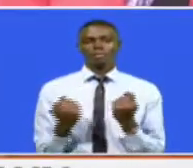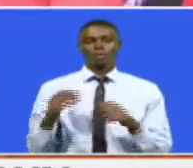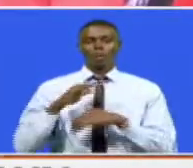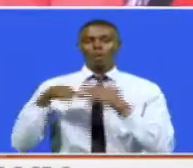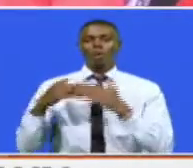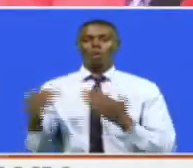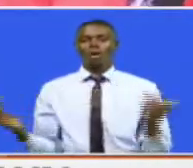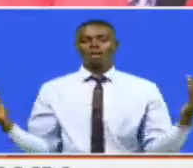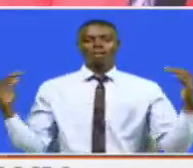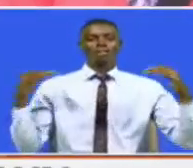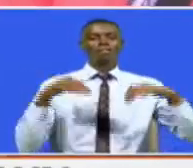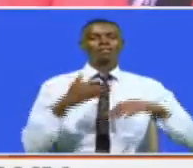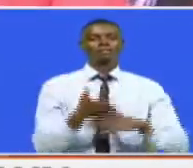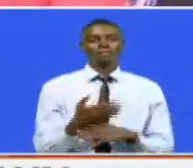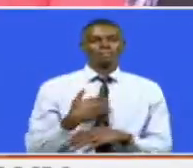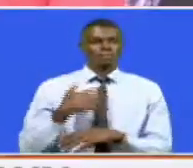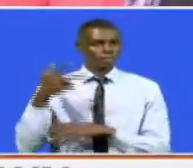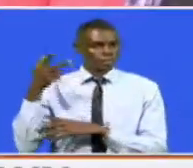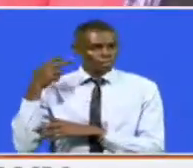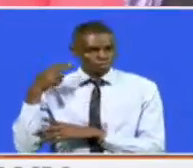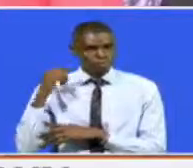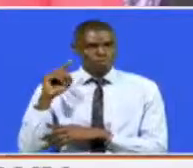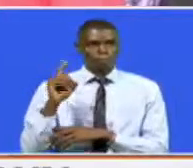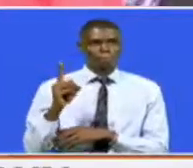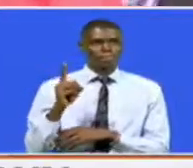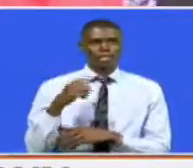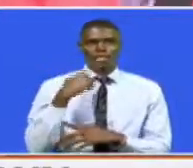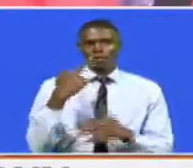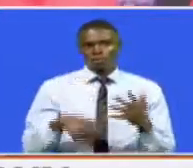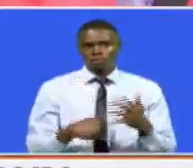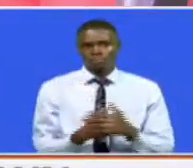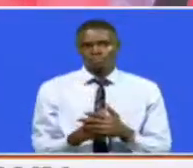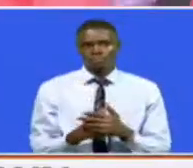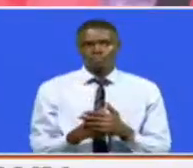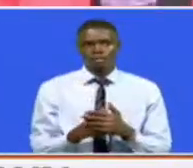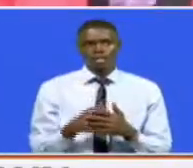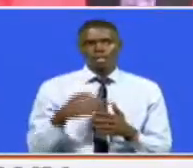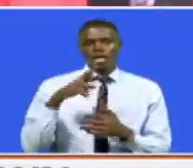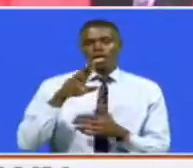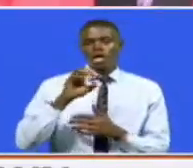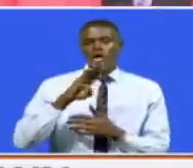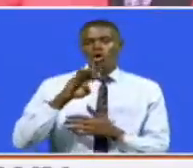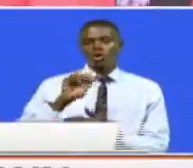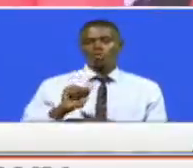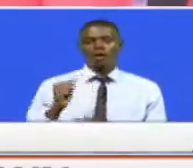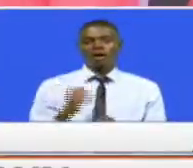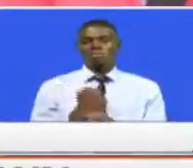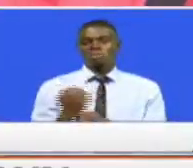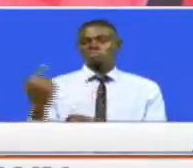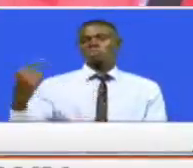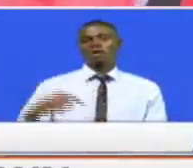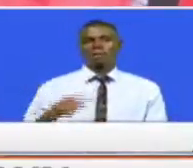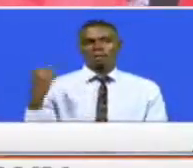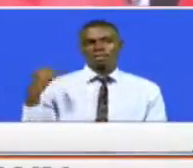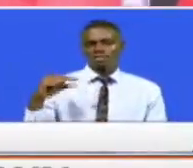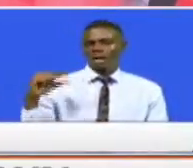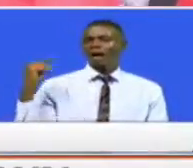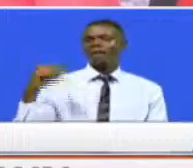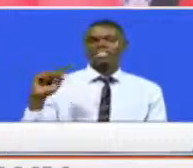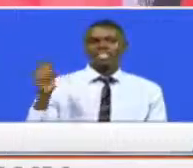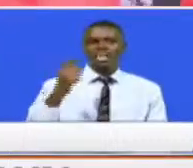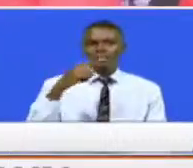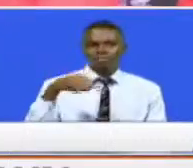wako. Nimesikia mara moja fununu ya kusema Roba hawezi kuja Garissa. Kwani Garissa si